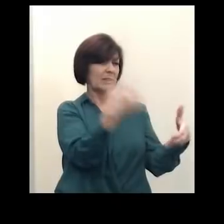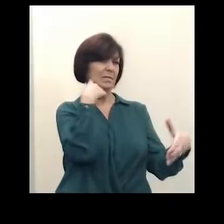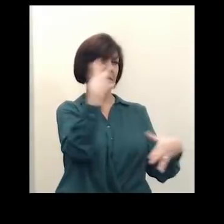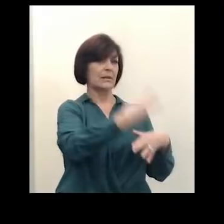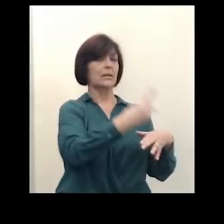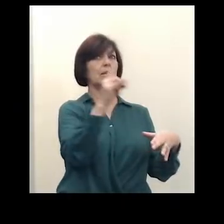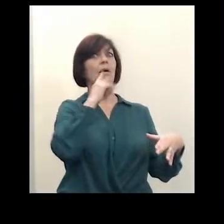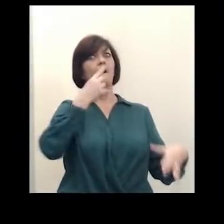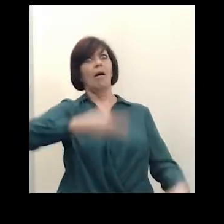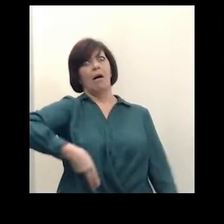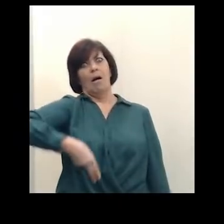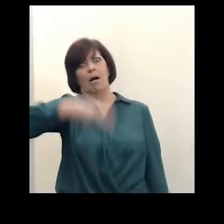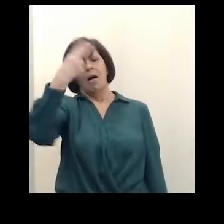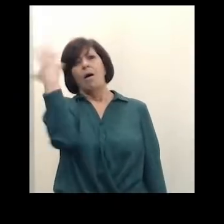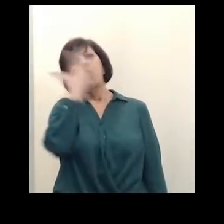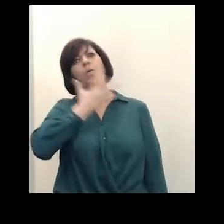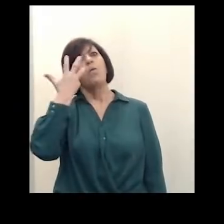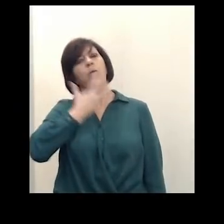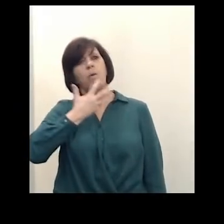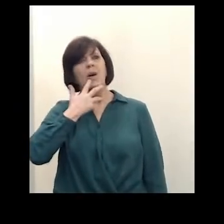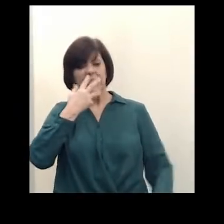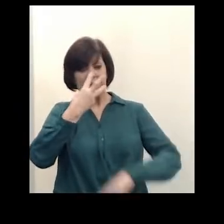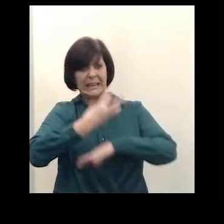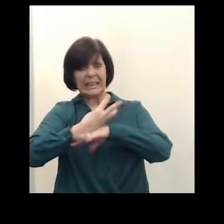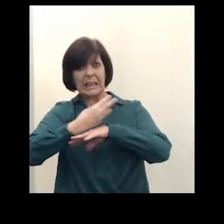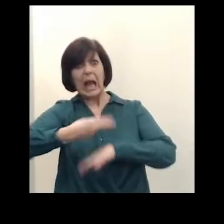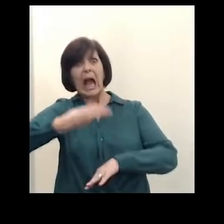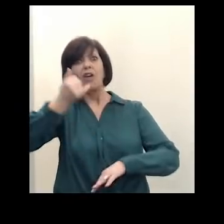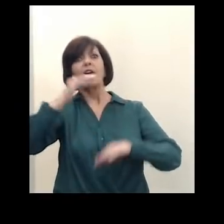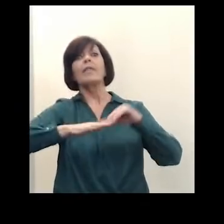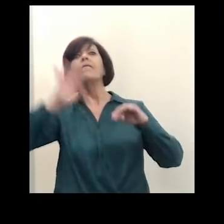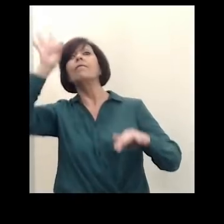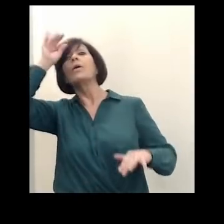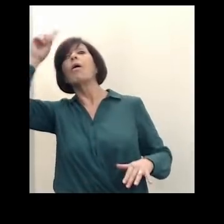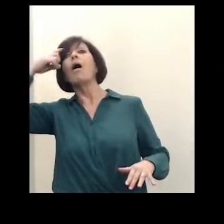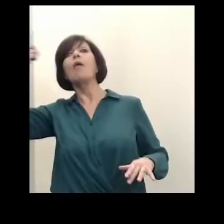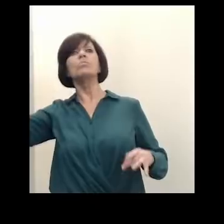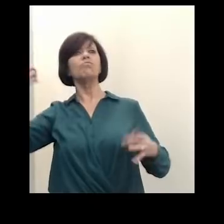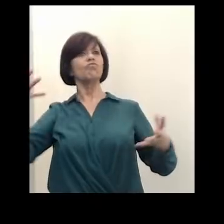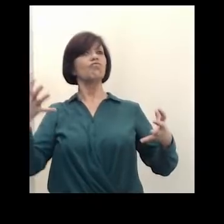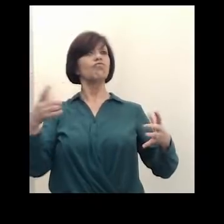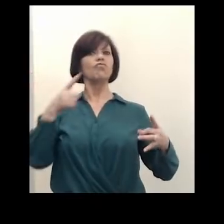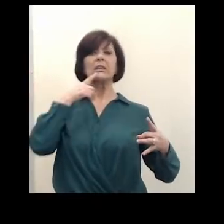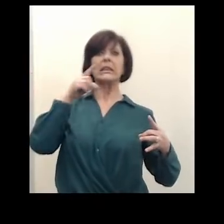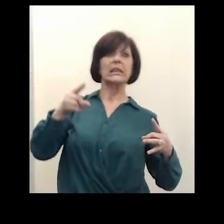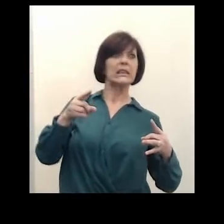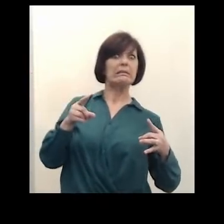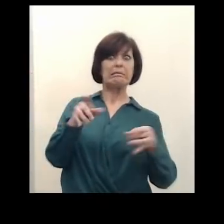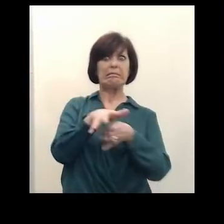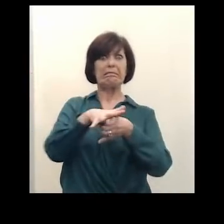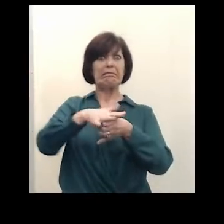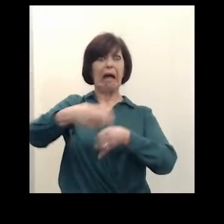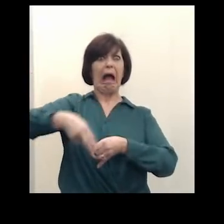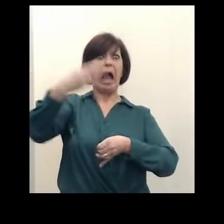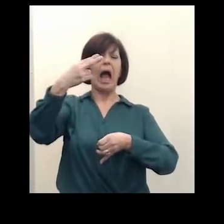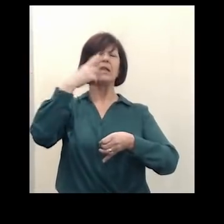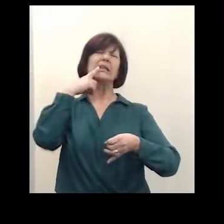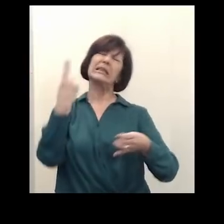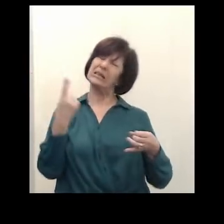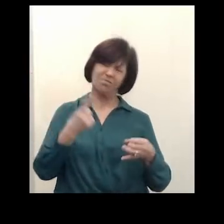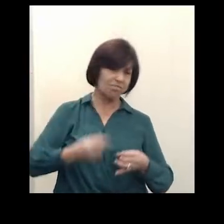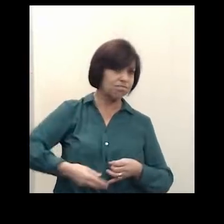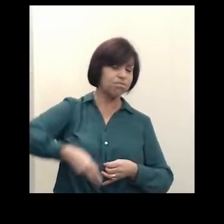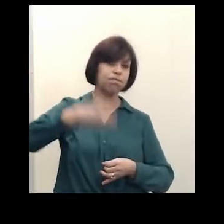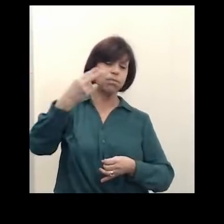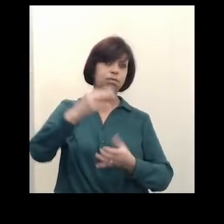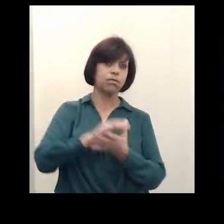extremely high. It's nearly 6 times higher than what the federal government, the CDC, declares a region of high transmission, which is of 100